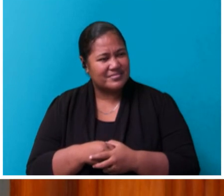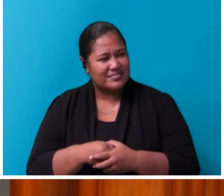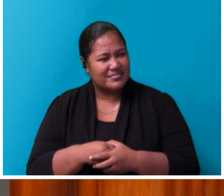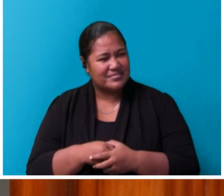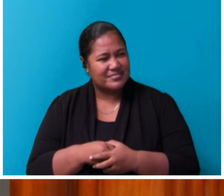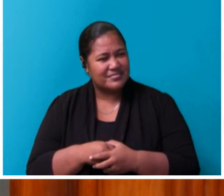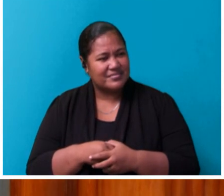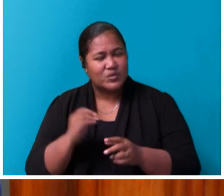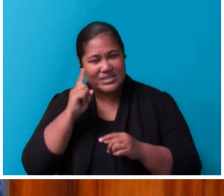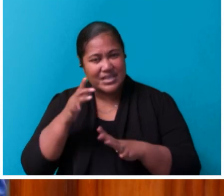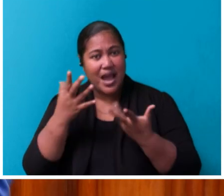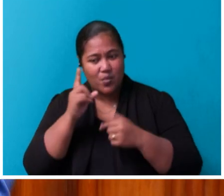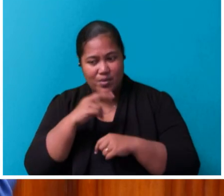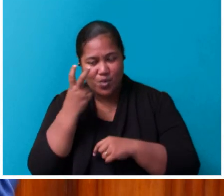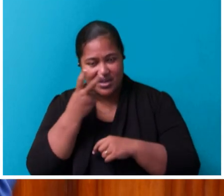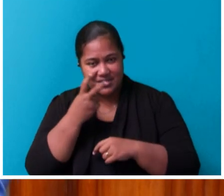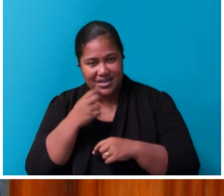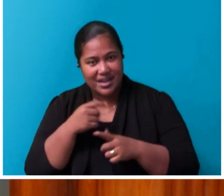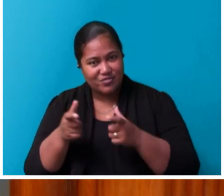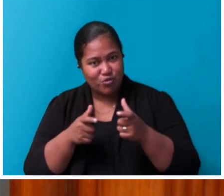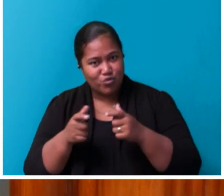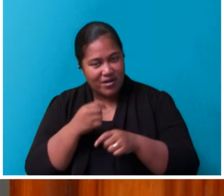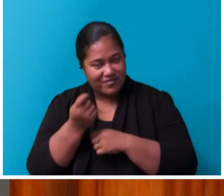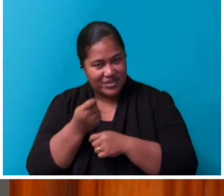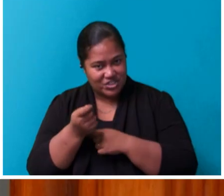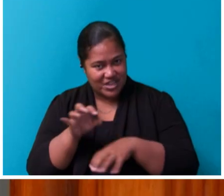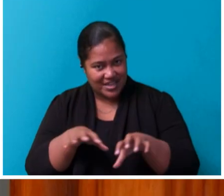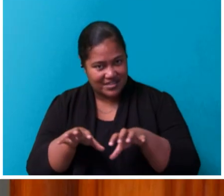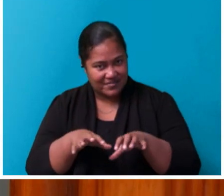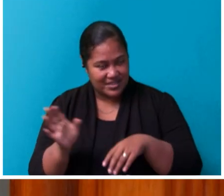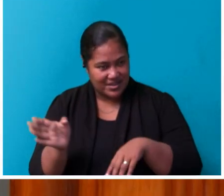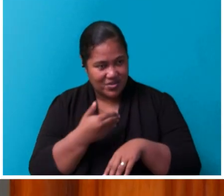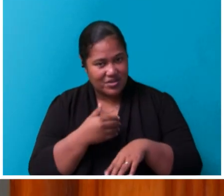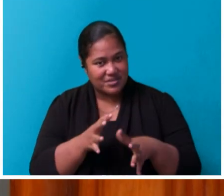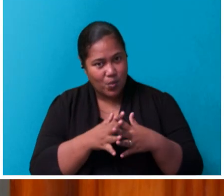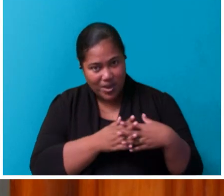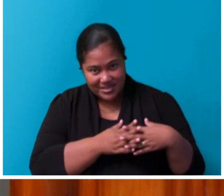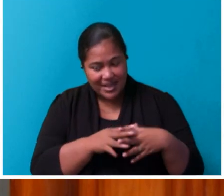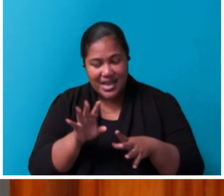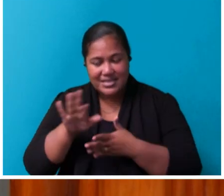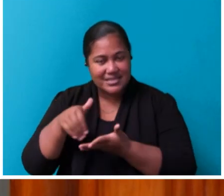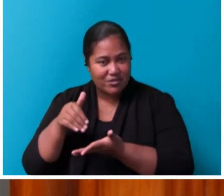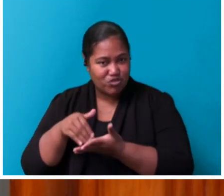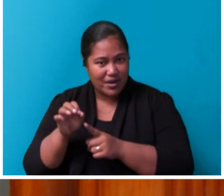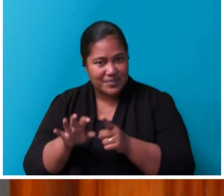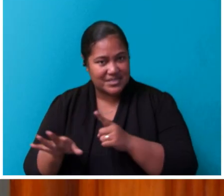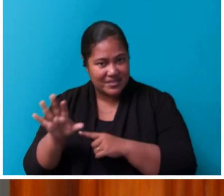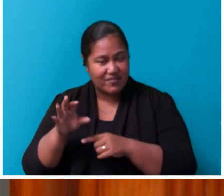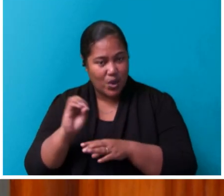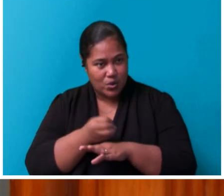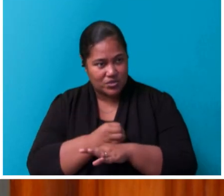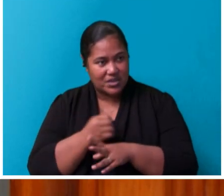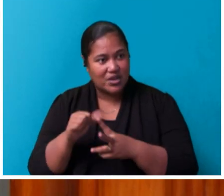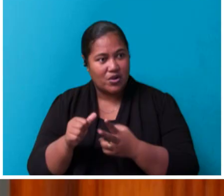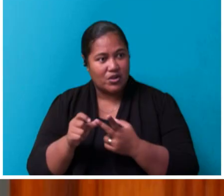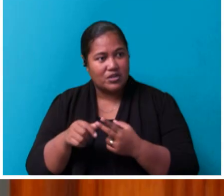revolutionize how we monitor and manage fishing activities across the Western and Central Pacific Ocean and within our own